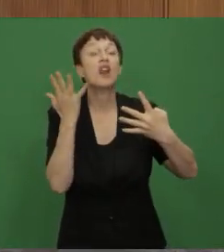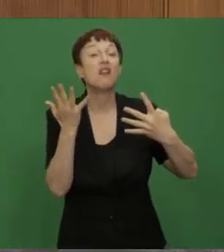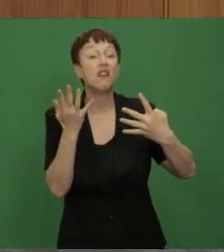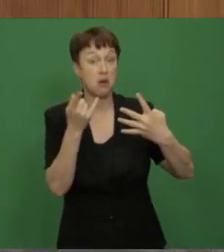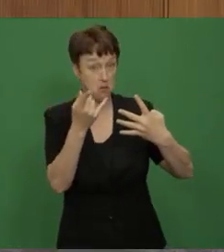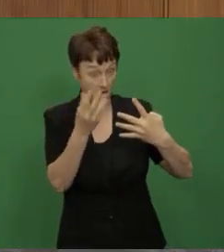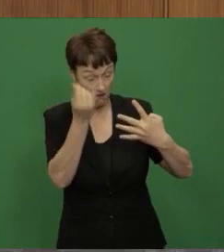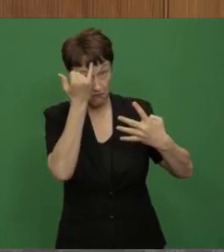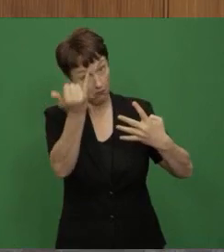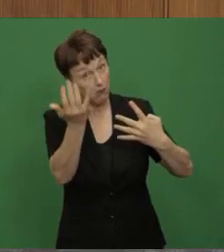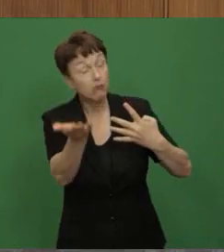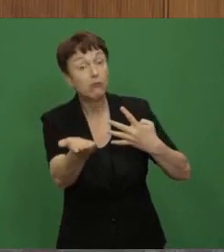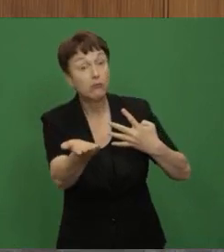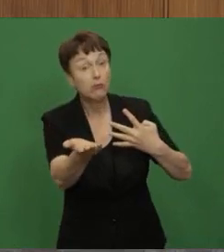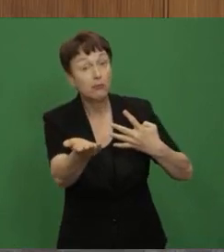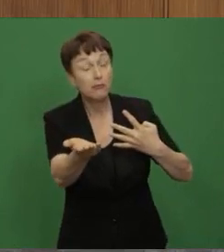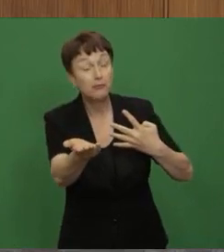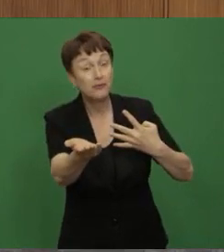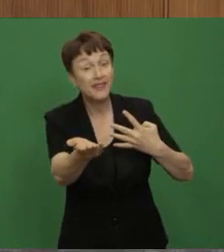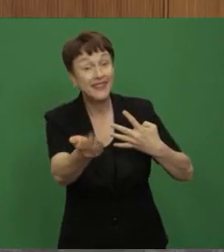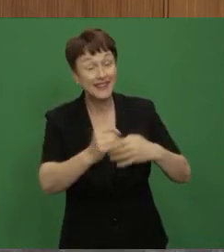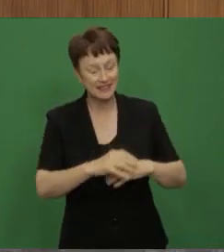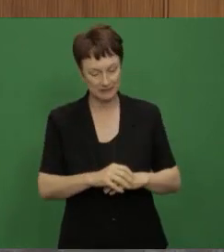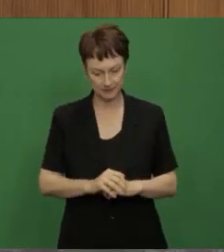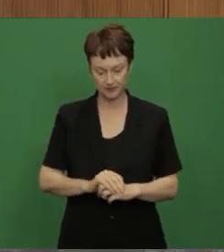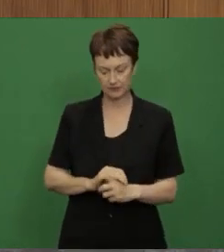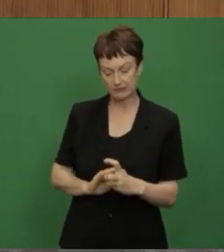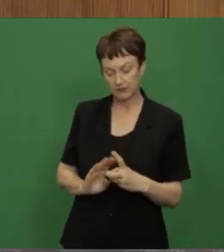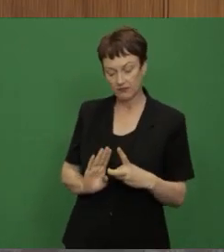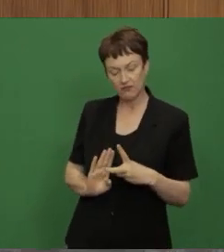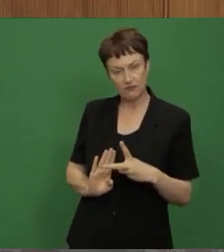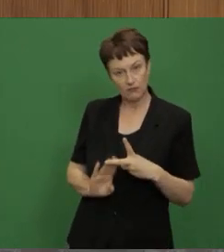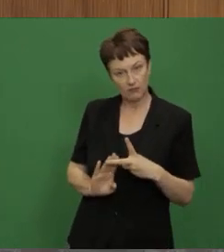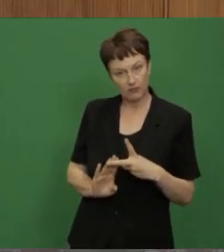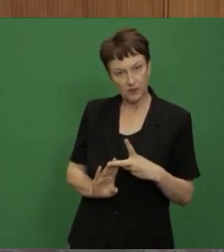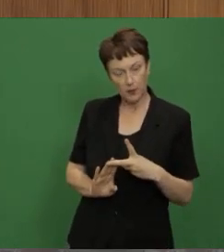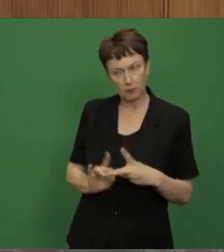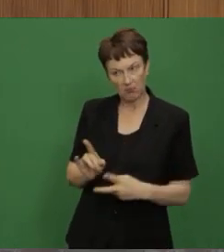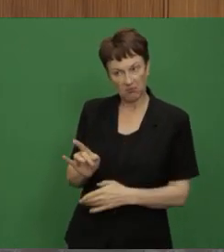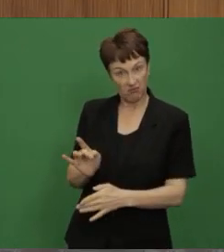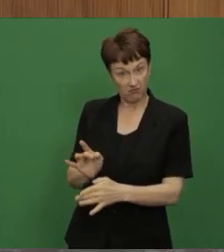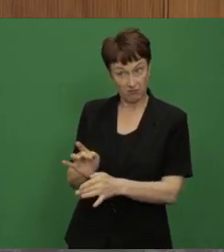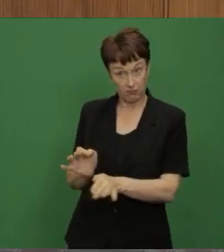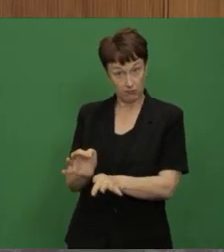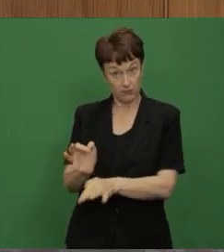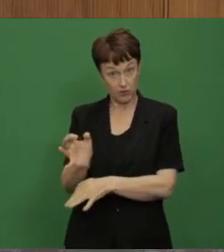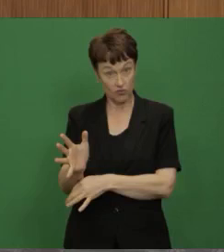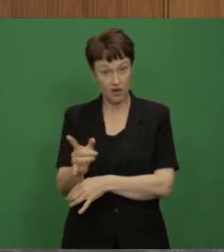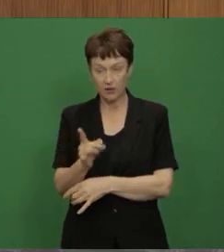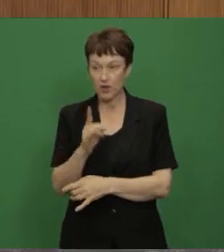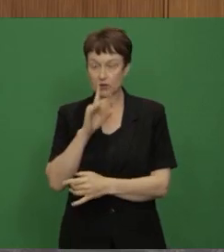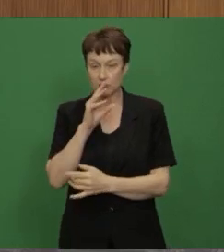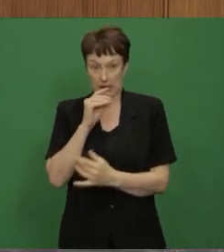Minal, we want to talk with on the one hand and on the other hand, now or later.